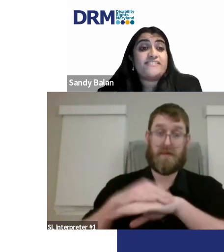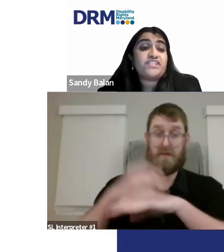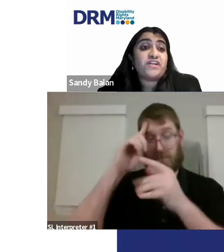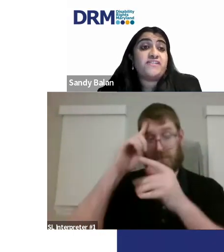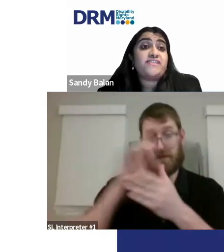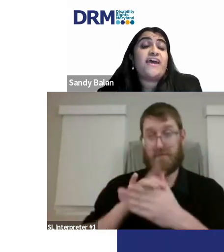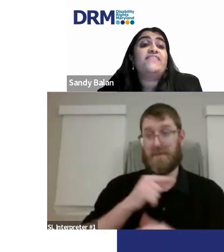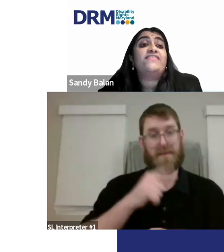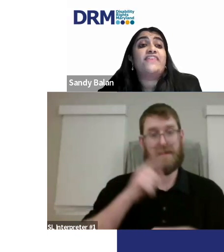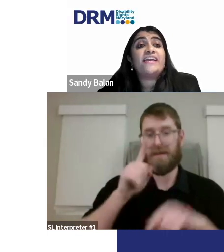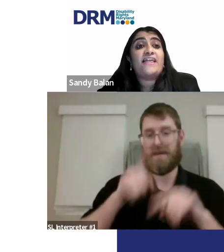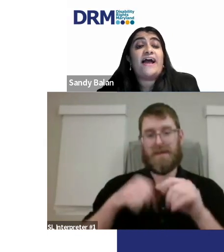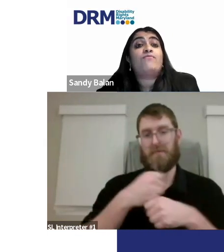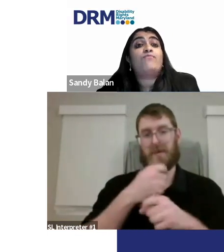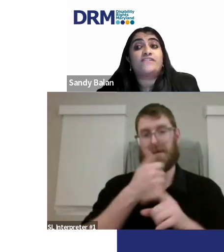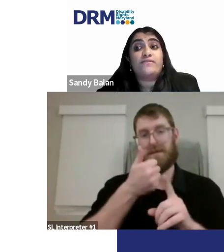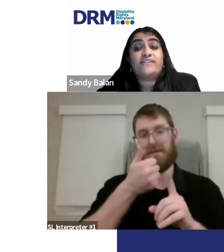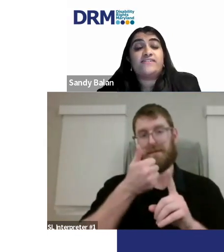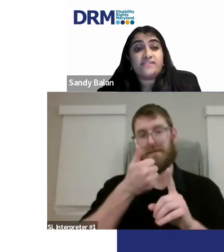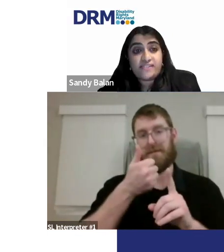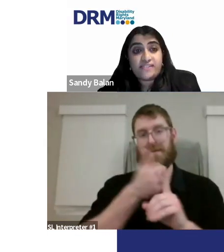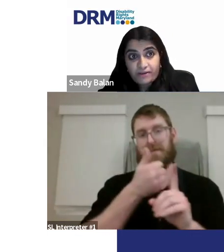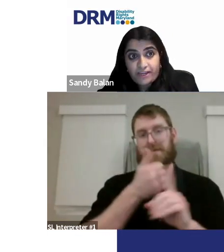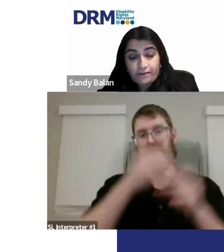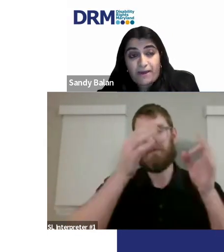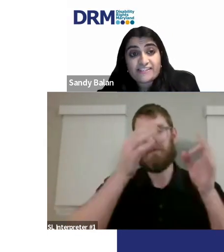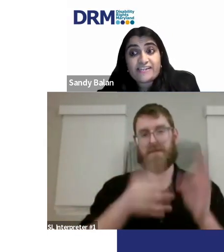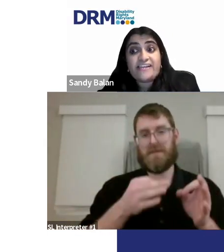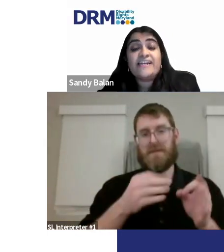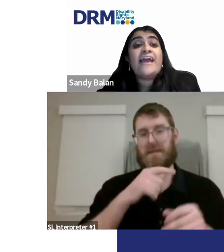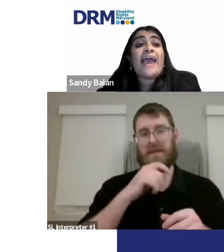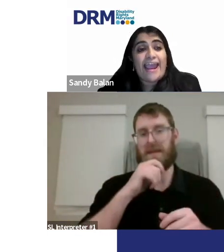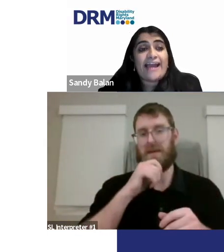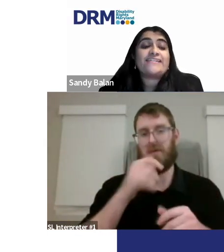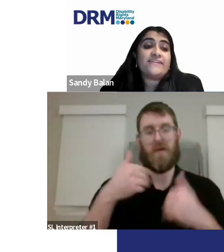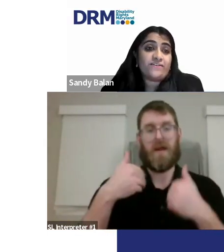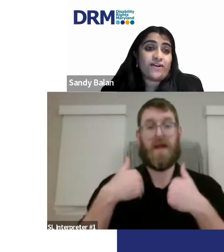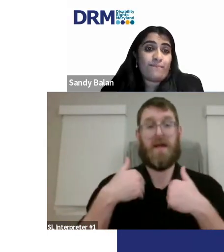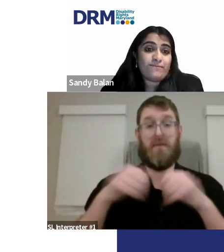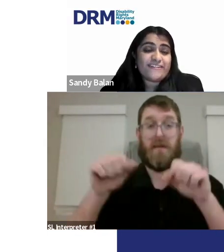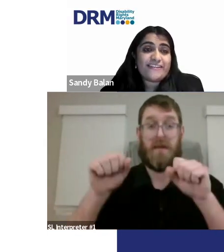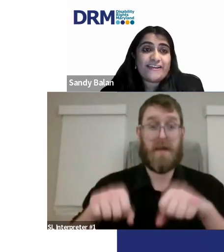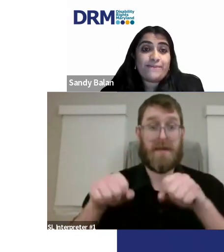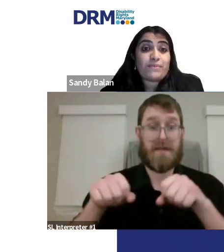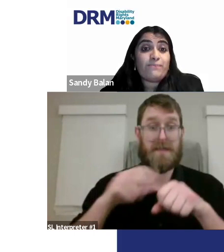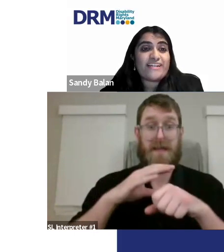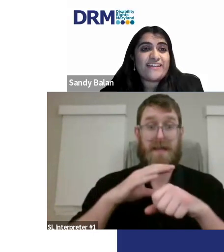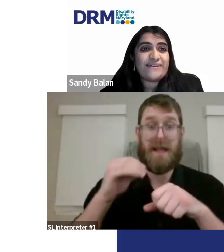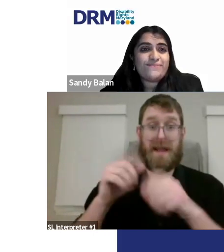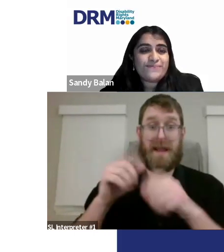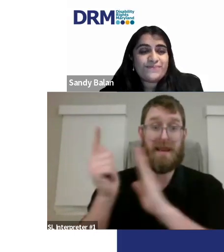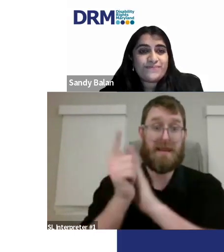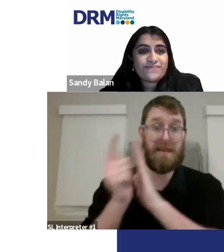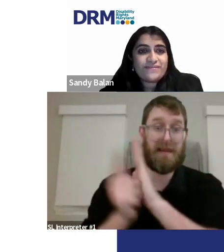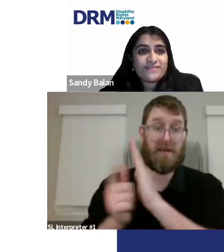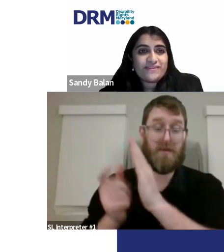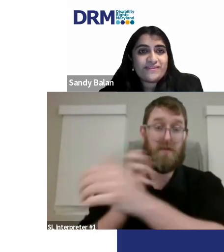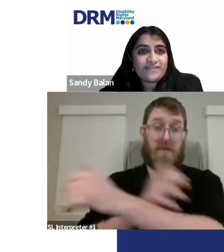make their own decisions and that they lack what's known as decision-making capacity and legal competency. Next